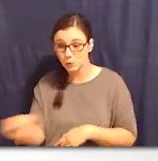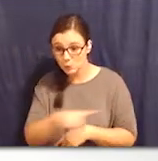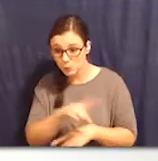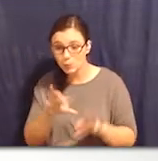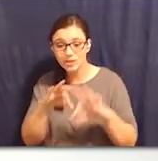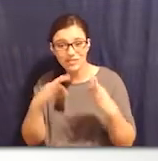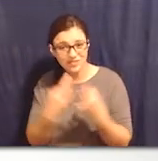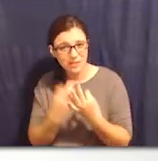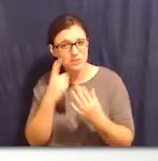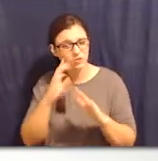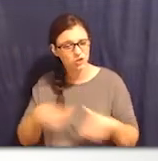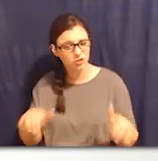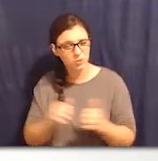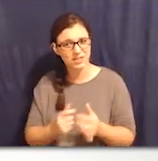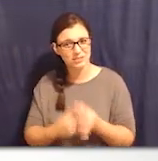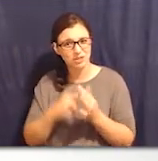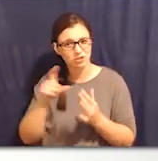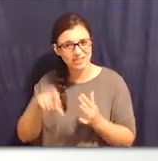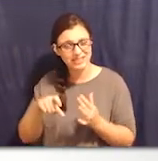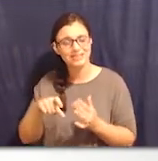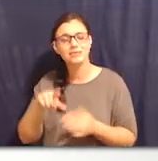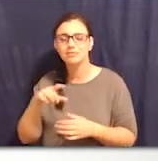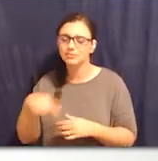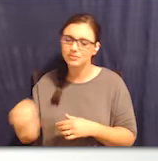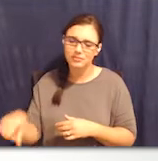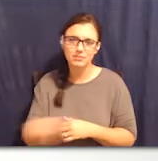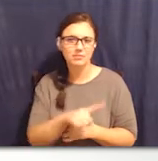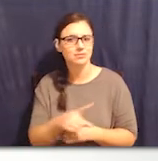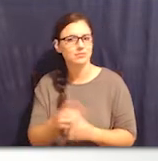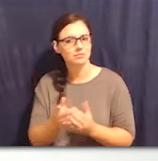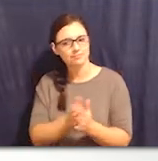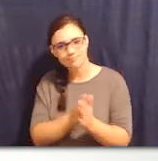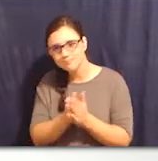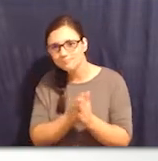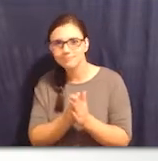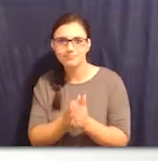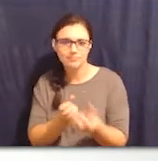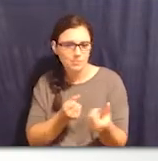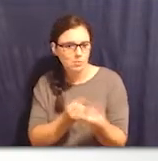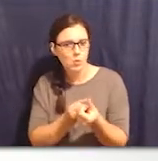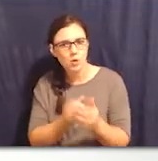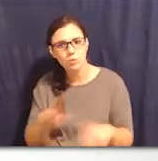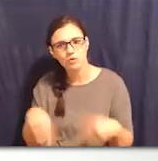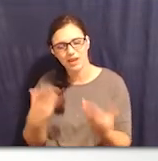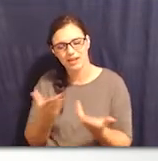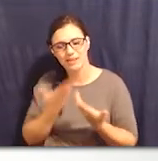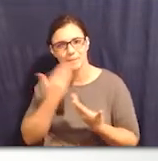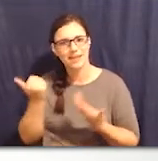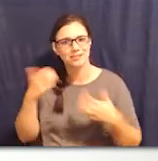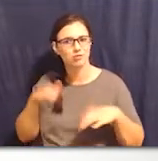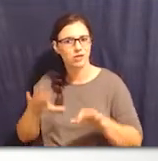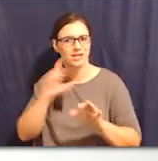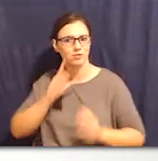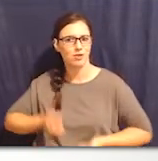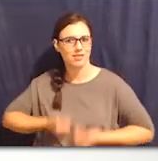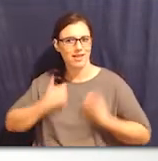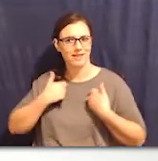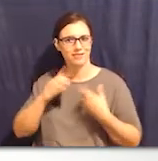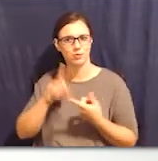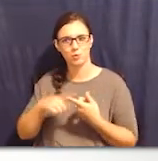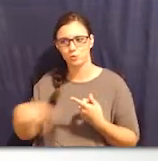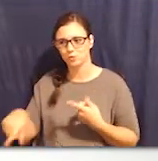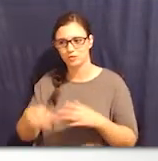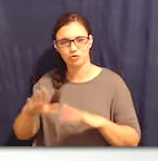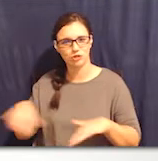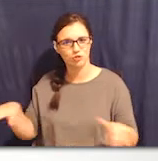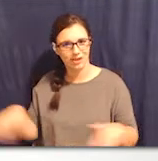that you, the families of children with special needs, are the driving force behind providing the best chance in life